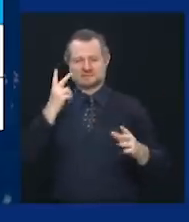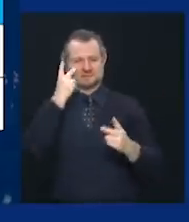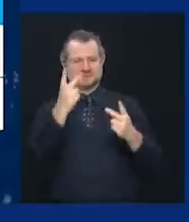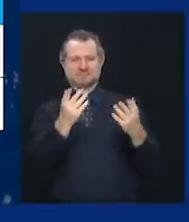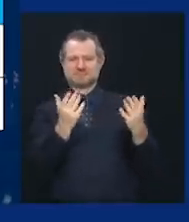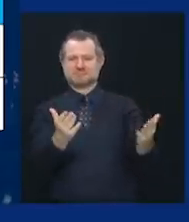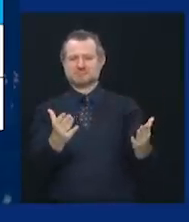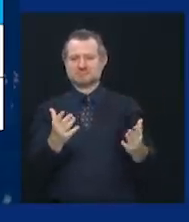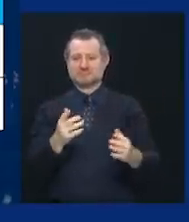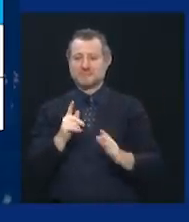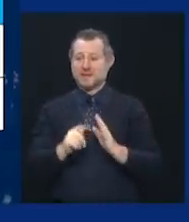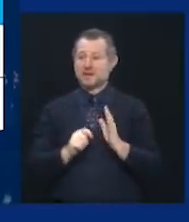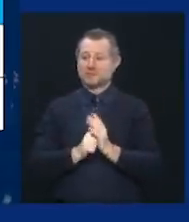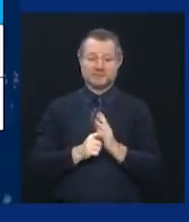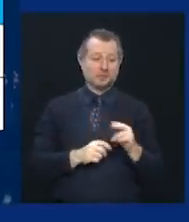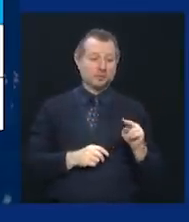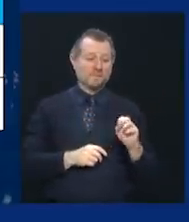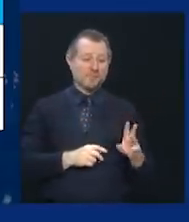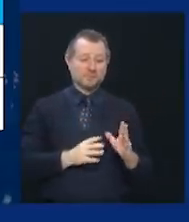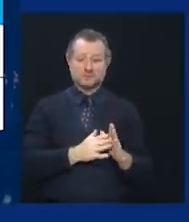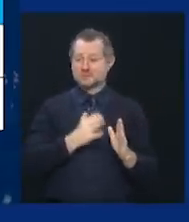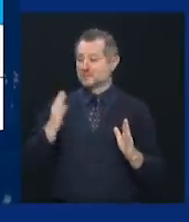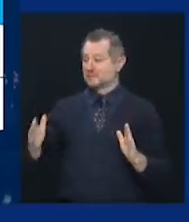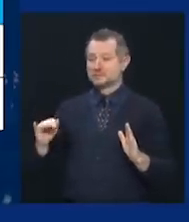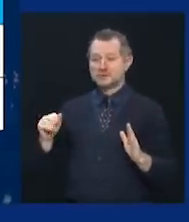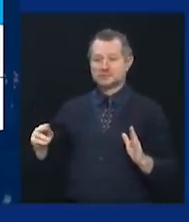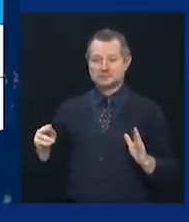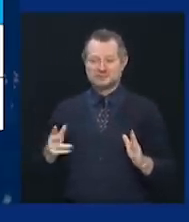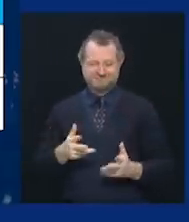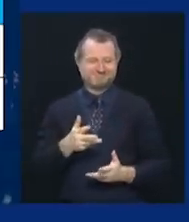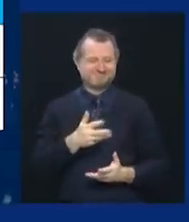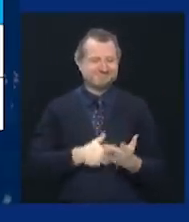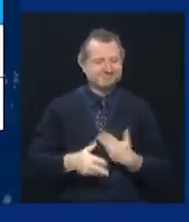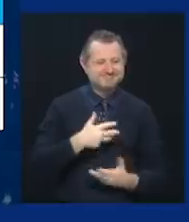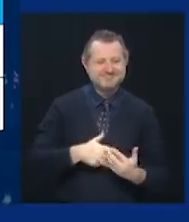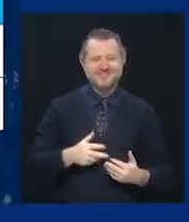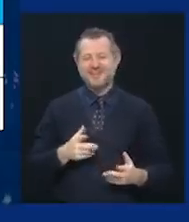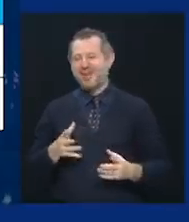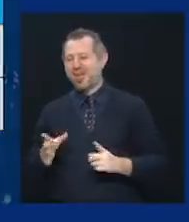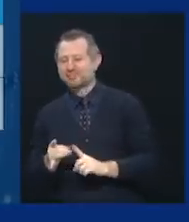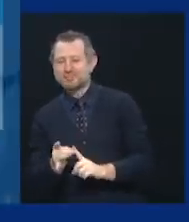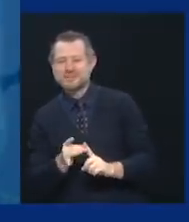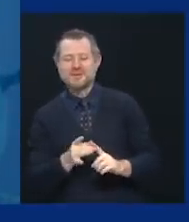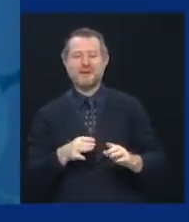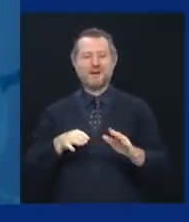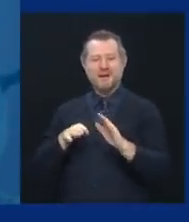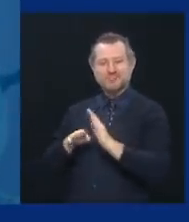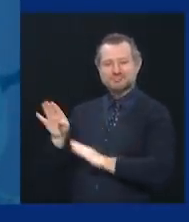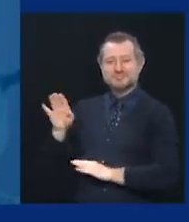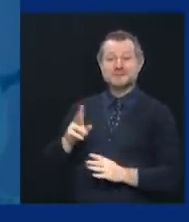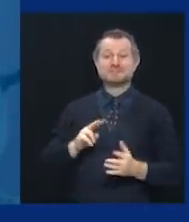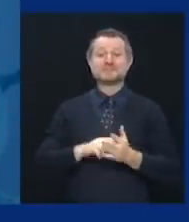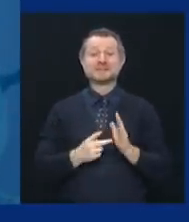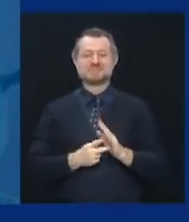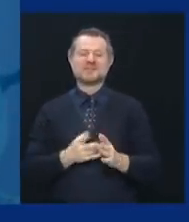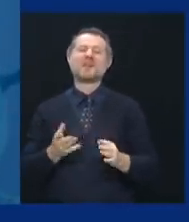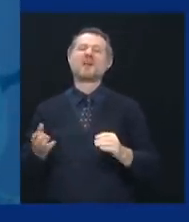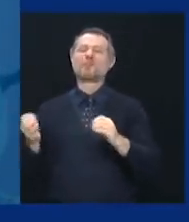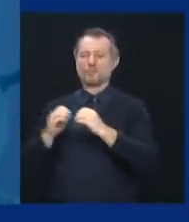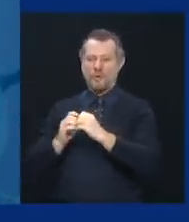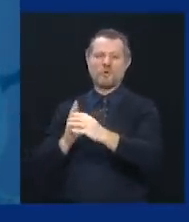holidays increased the infection rate and increased the number of people who are now walking into